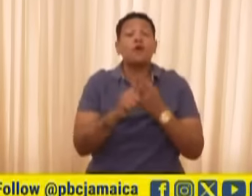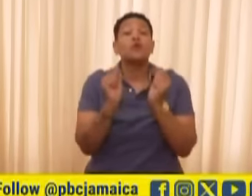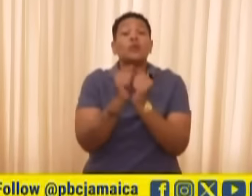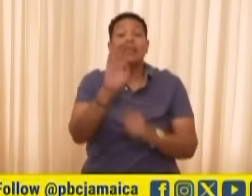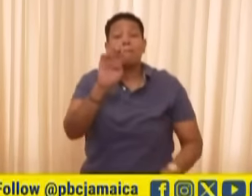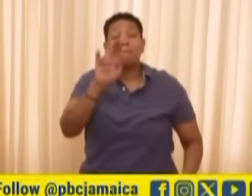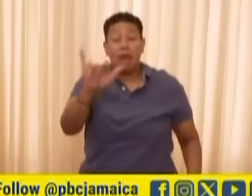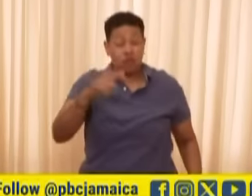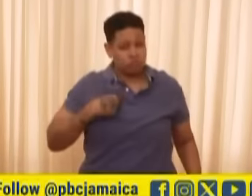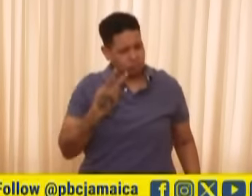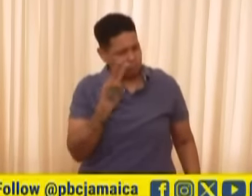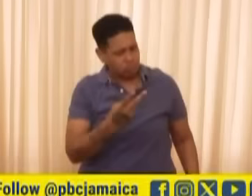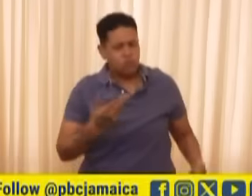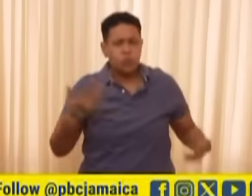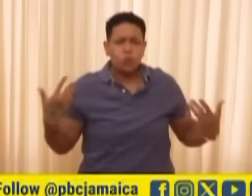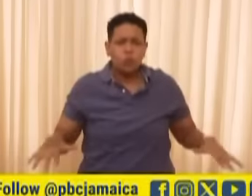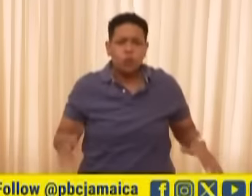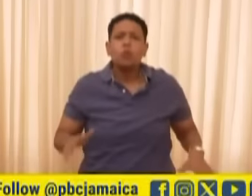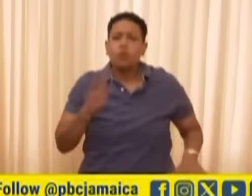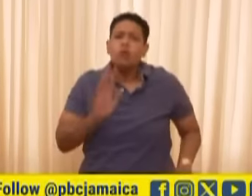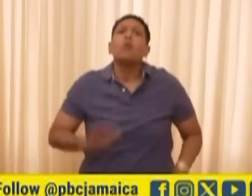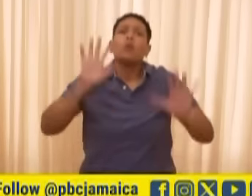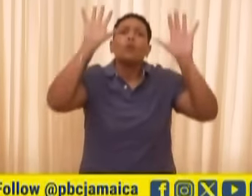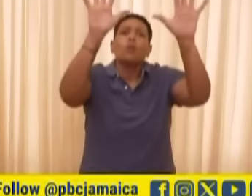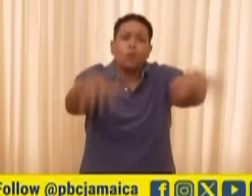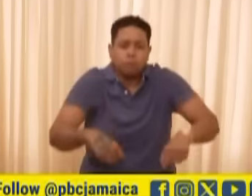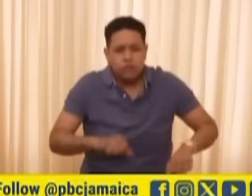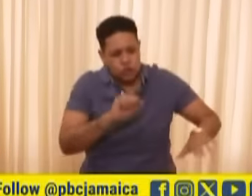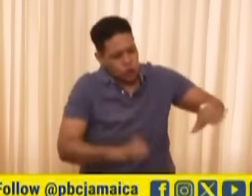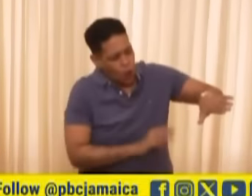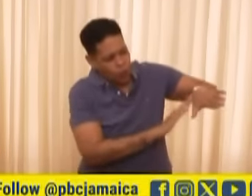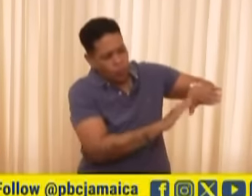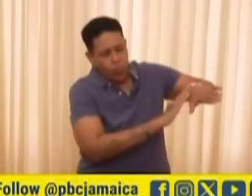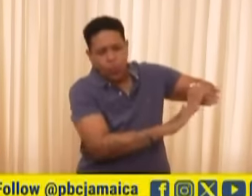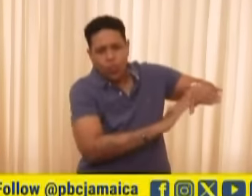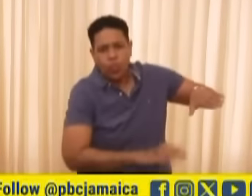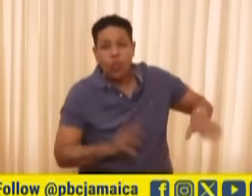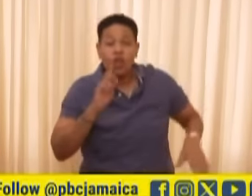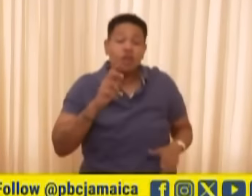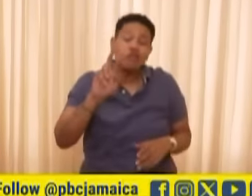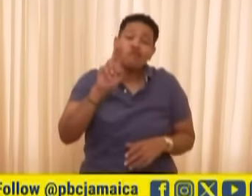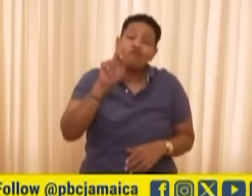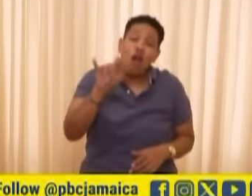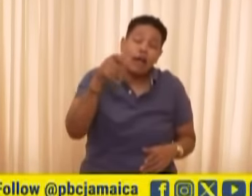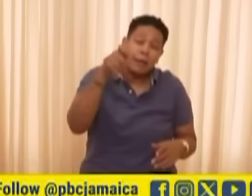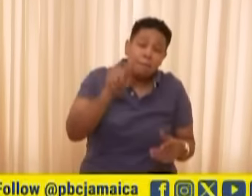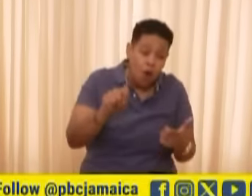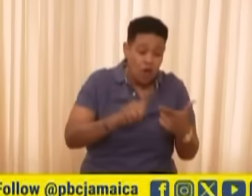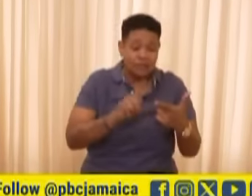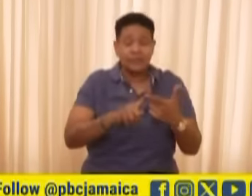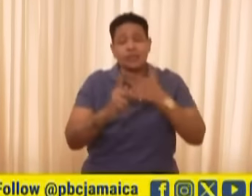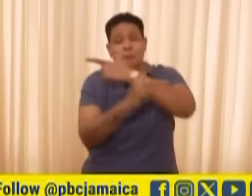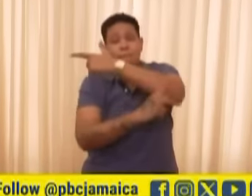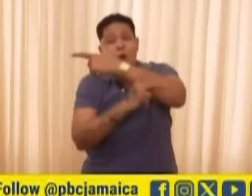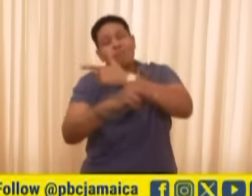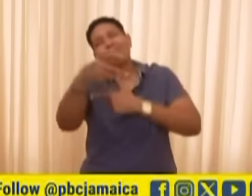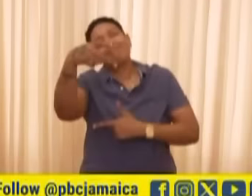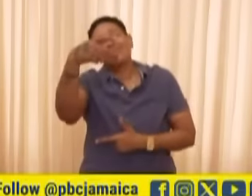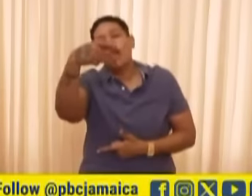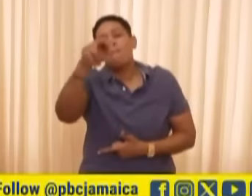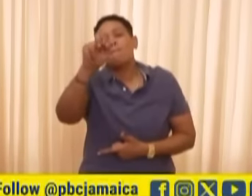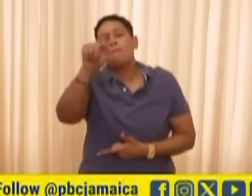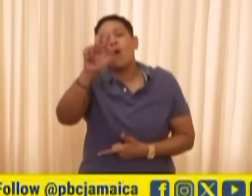with Beryl, we had significant storm surge on the southern coastline in Rocky Point, in Portland Cottage